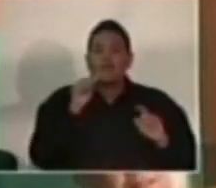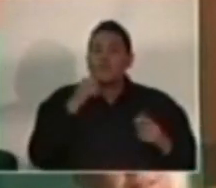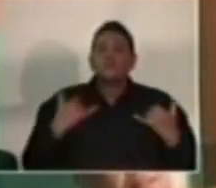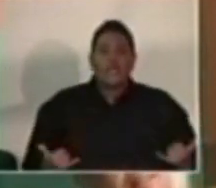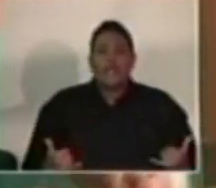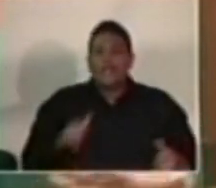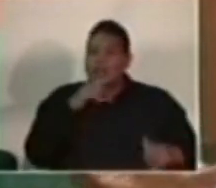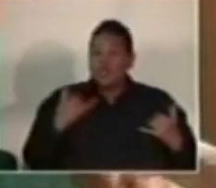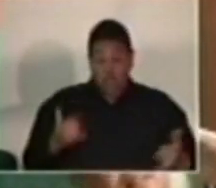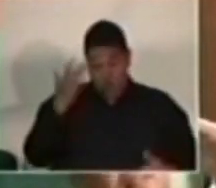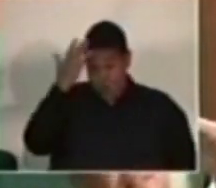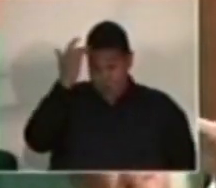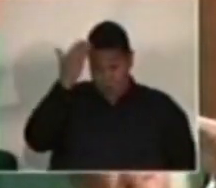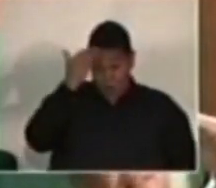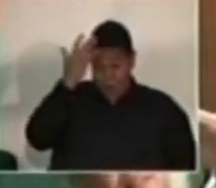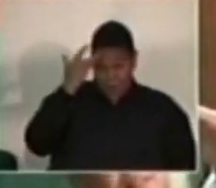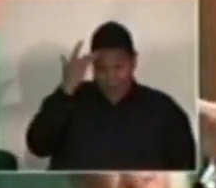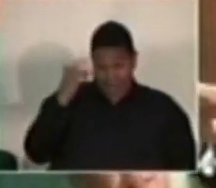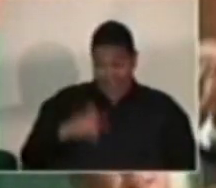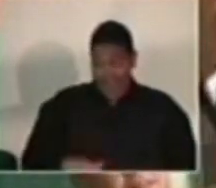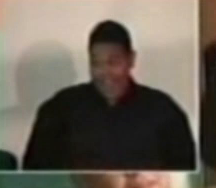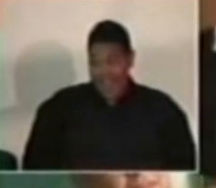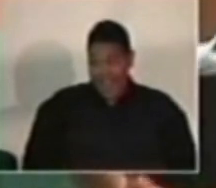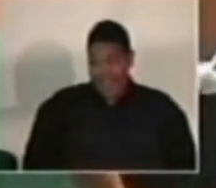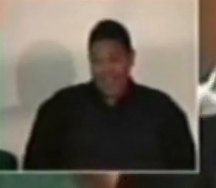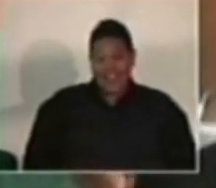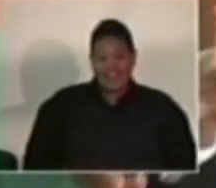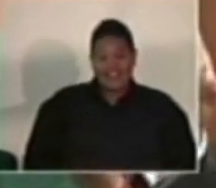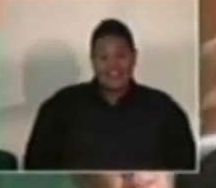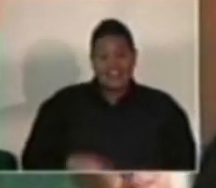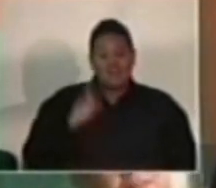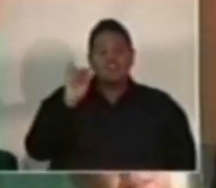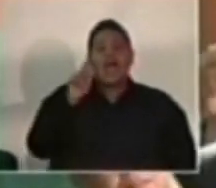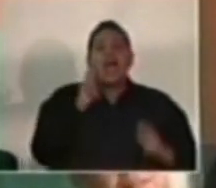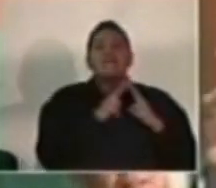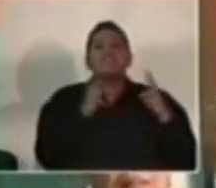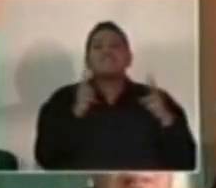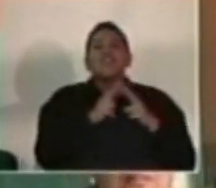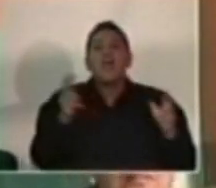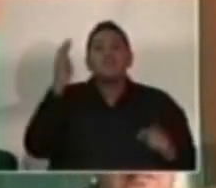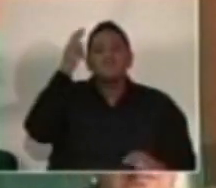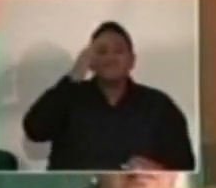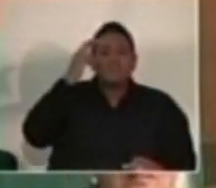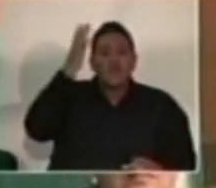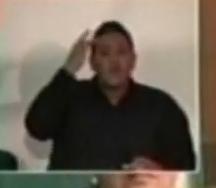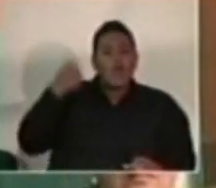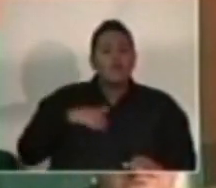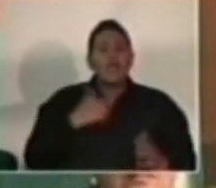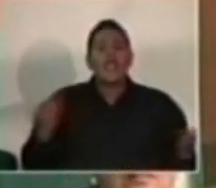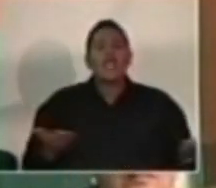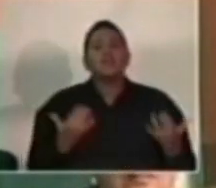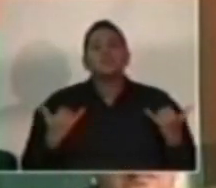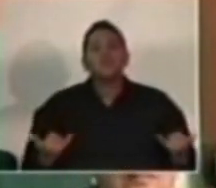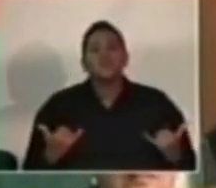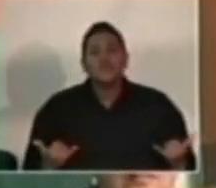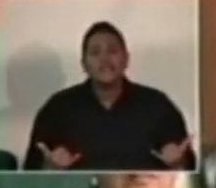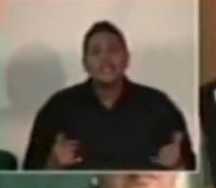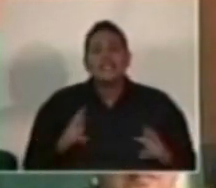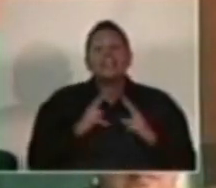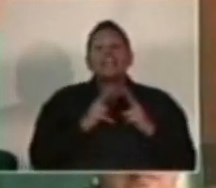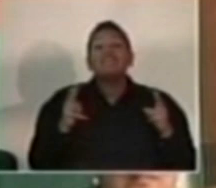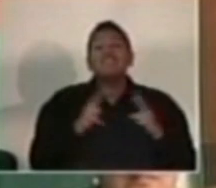Not this day. You know why, Mr. Speaker? It is that very reason why we are here today. The